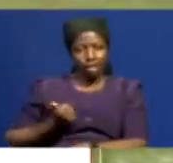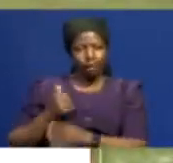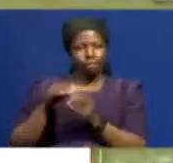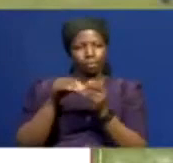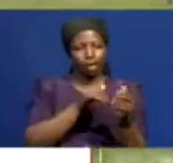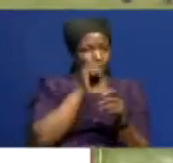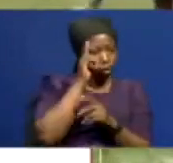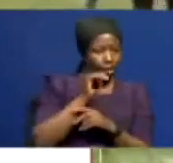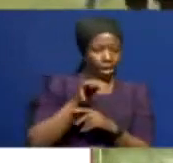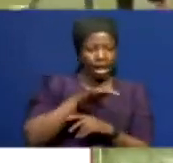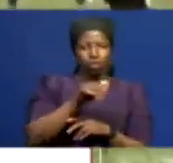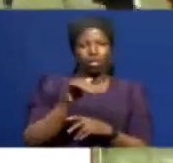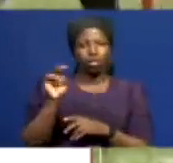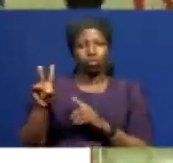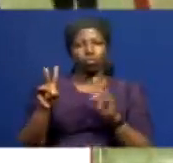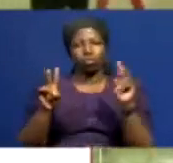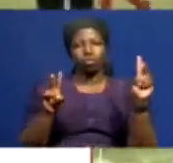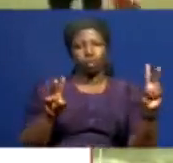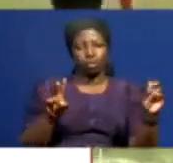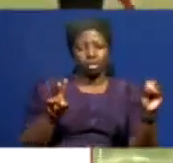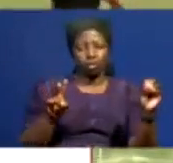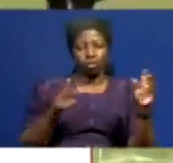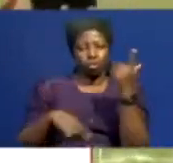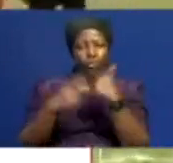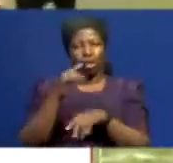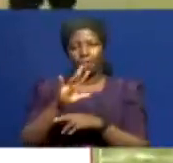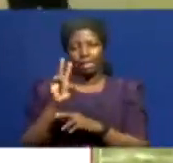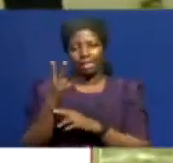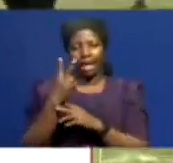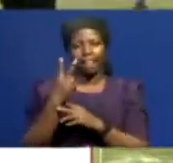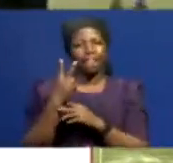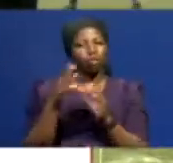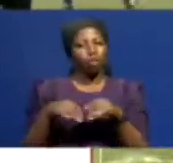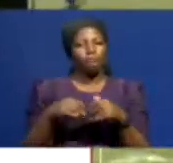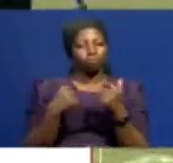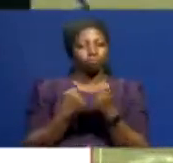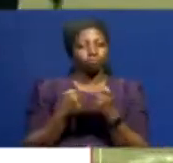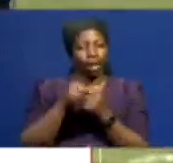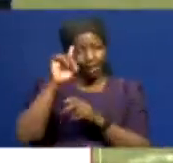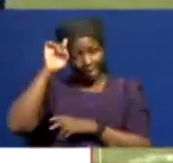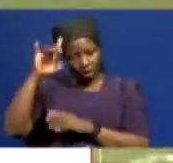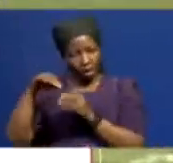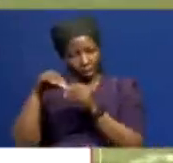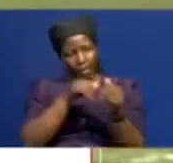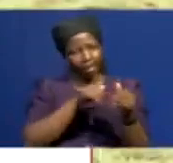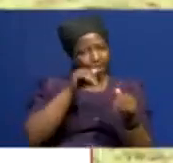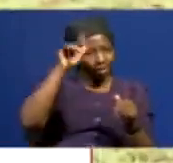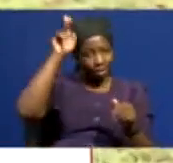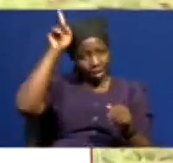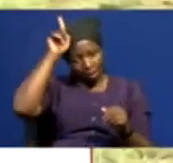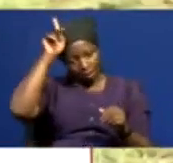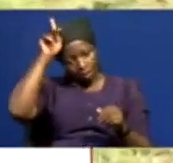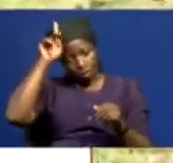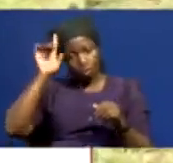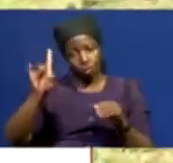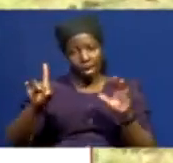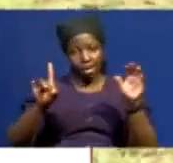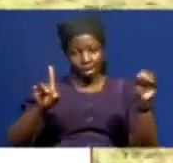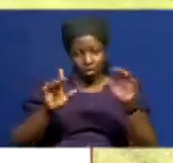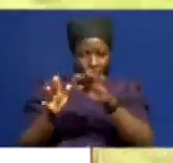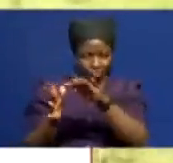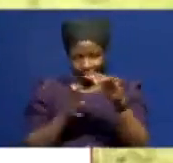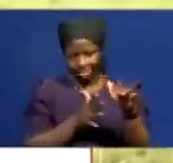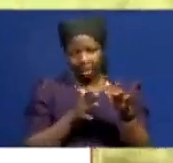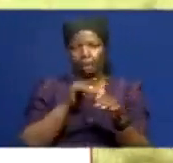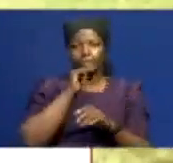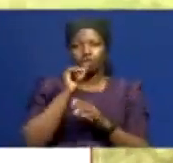Mombasa County 2-0 to win their second pool matches. Nyandarua defeated Kiambu County by 1-0. In the boys' Pool A category,